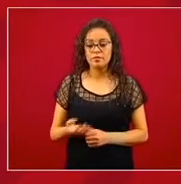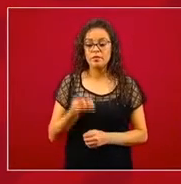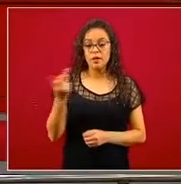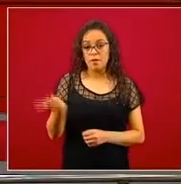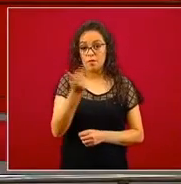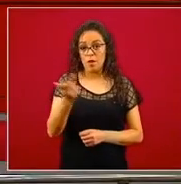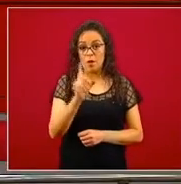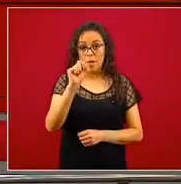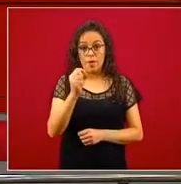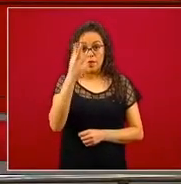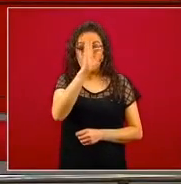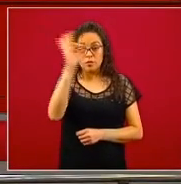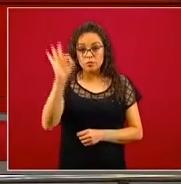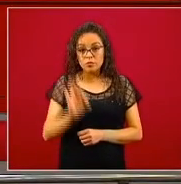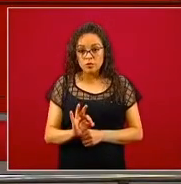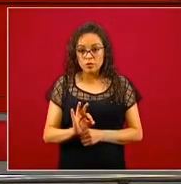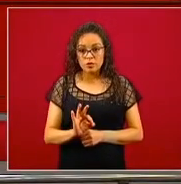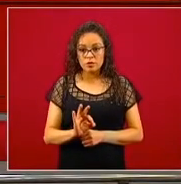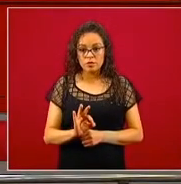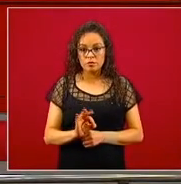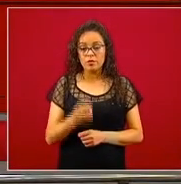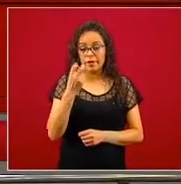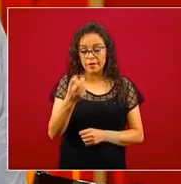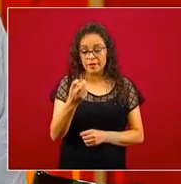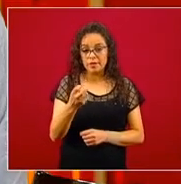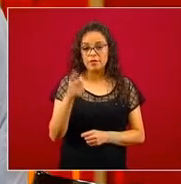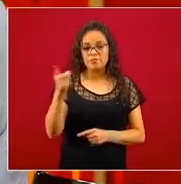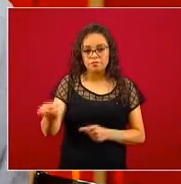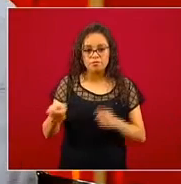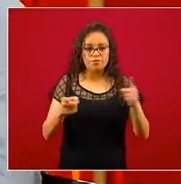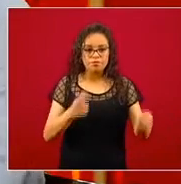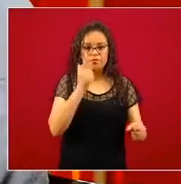were some results published with